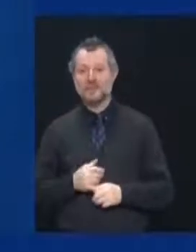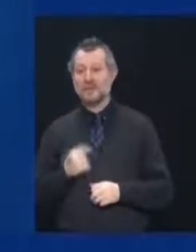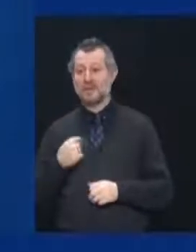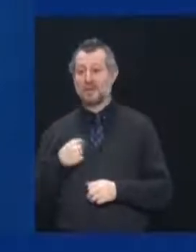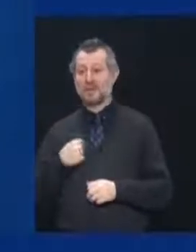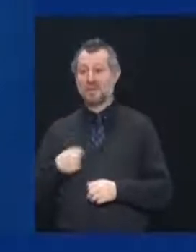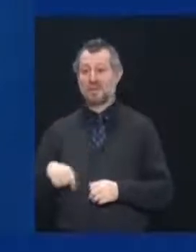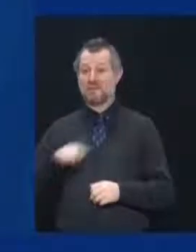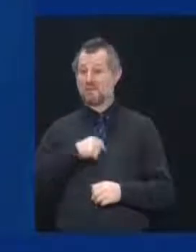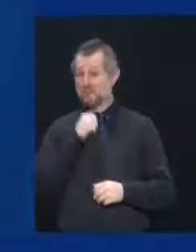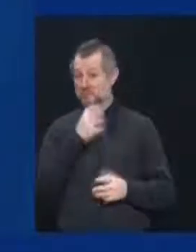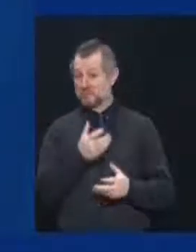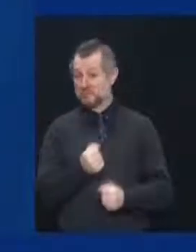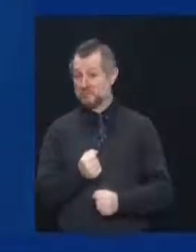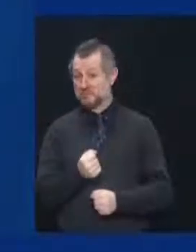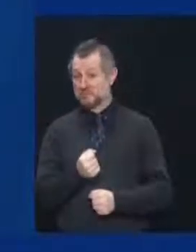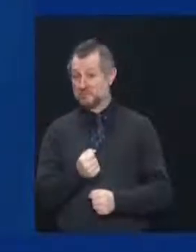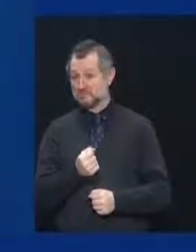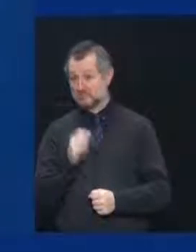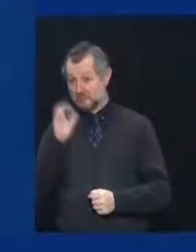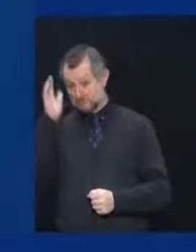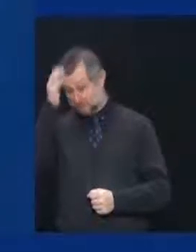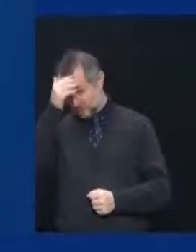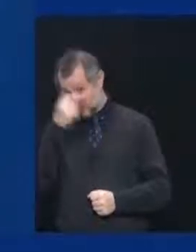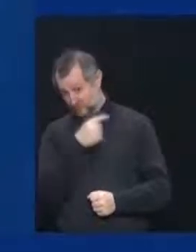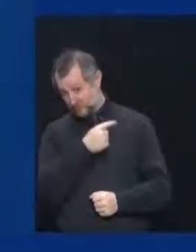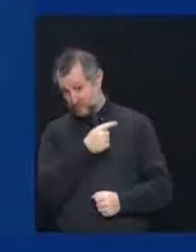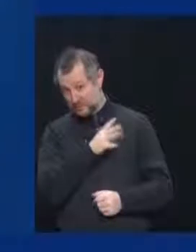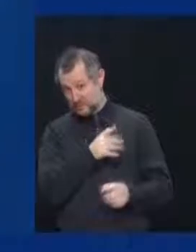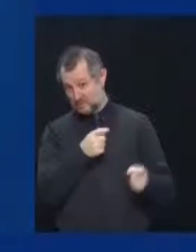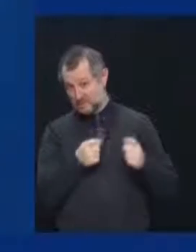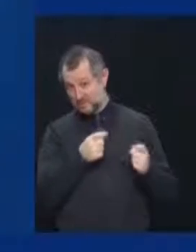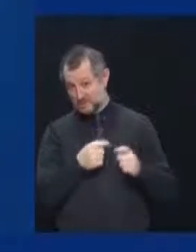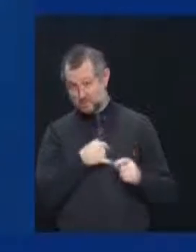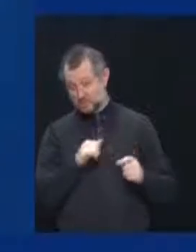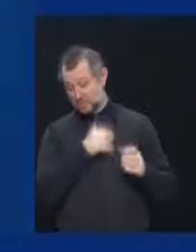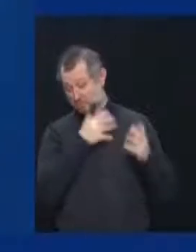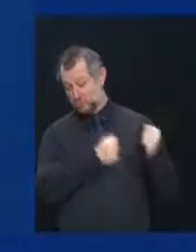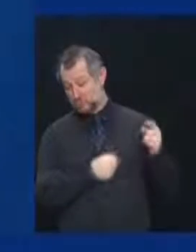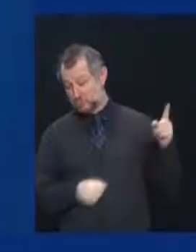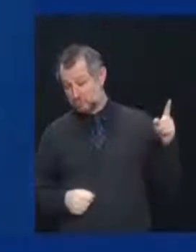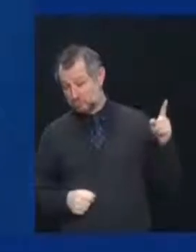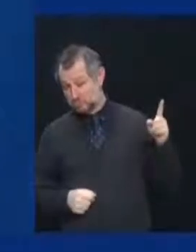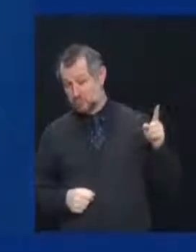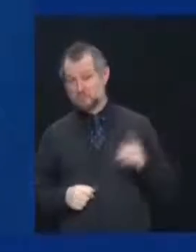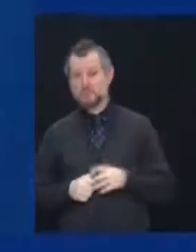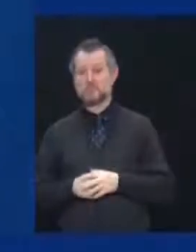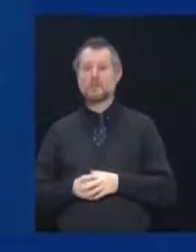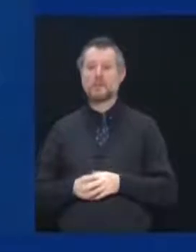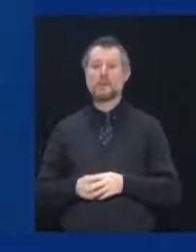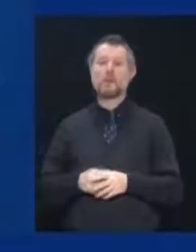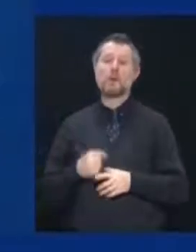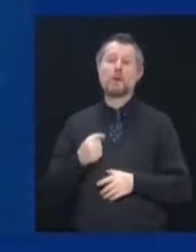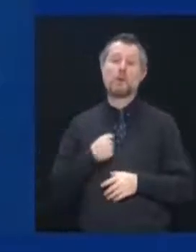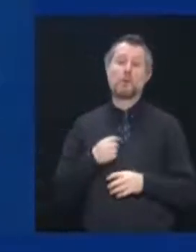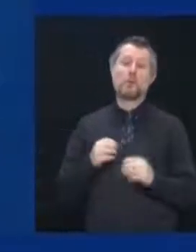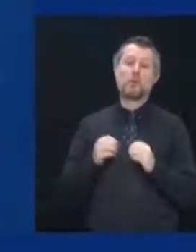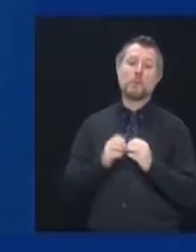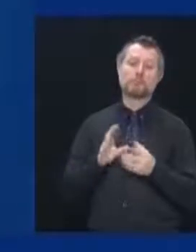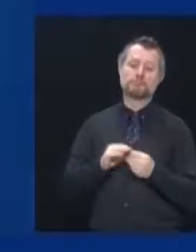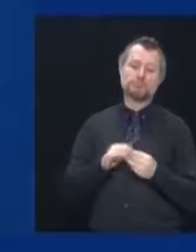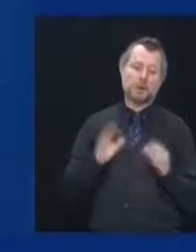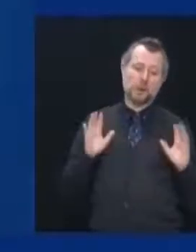the previous administration did. That's the truth, and I'm not going to say otherwise.